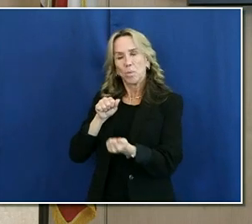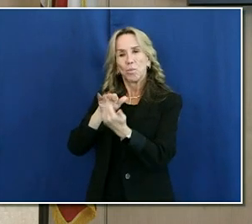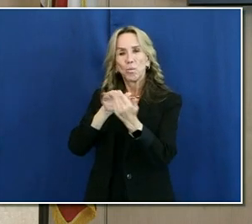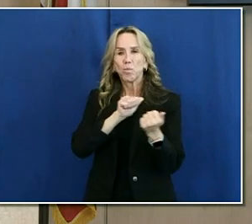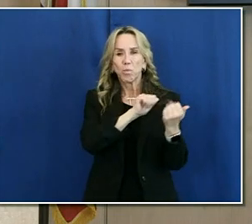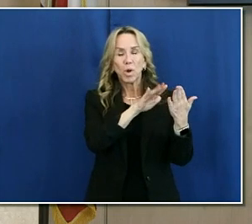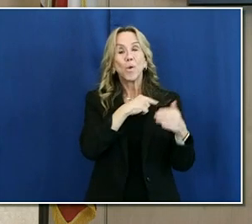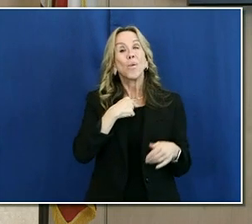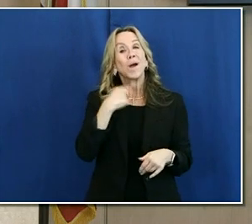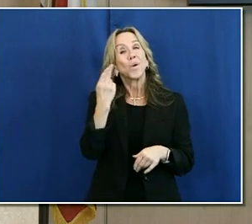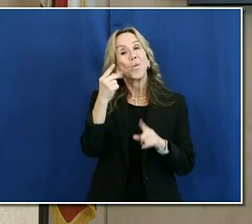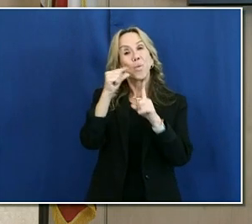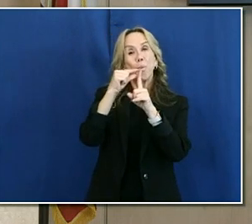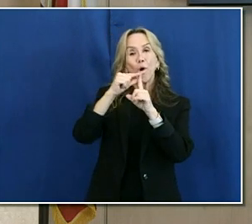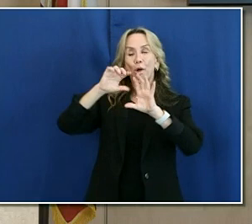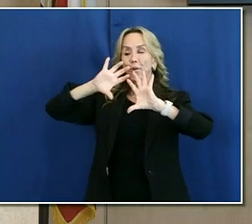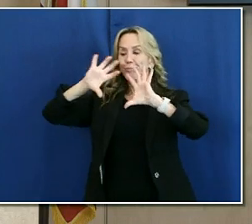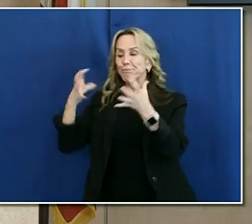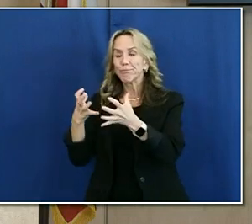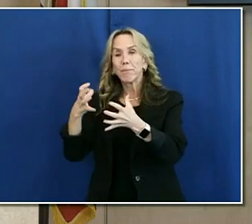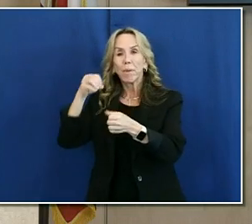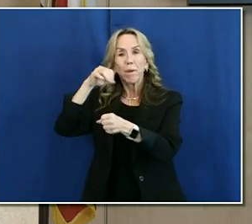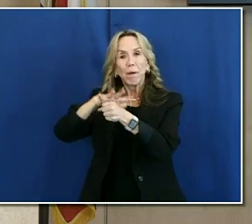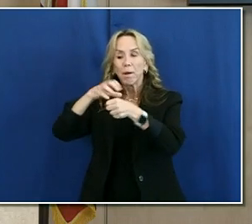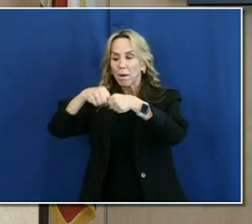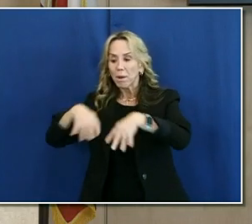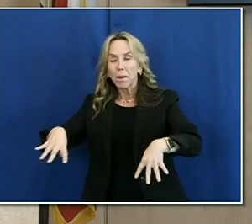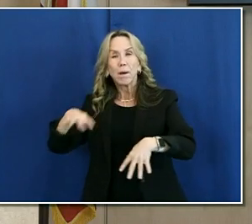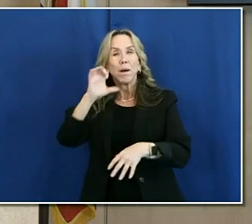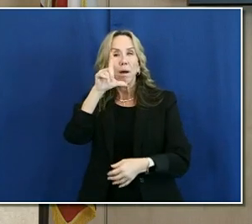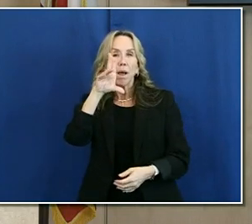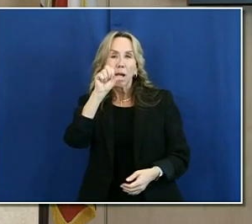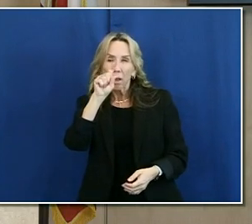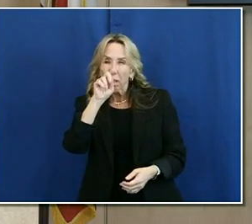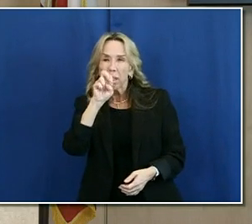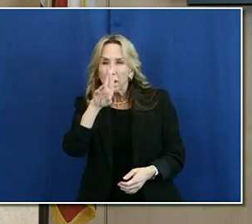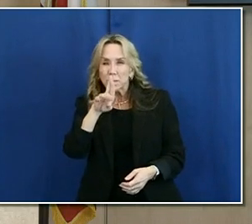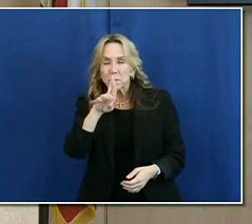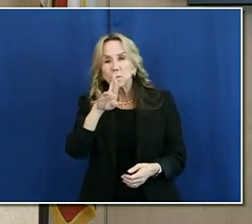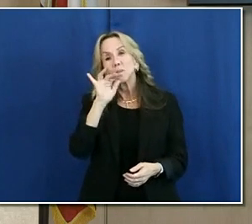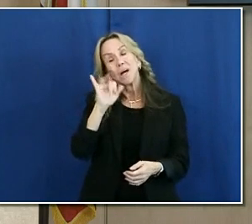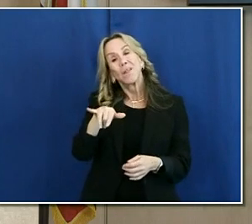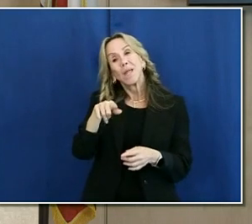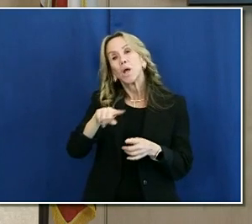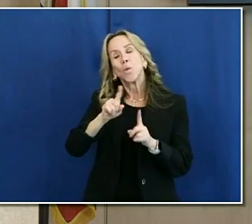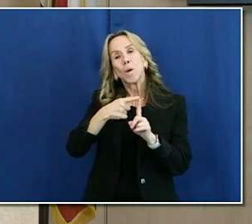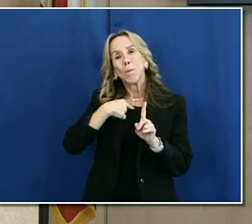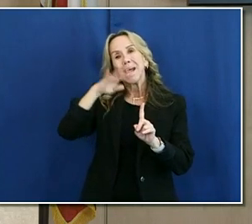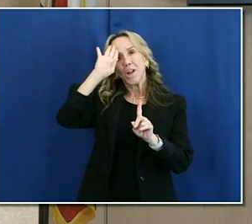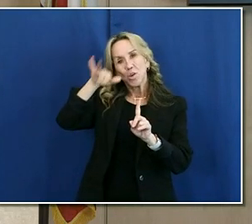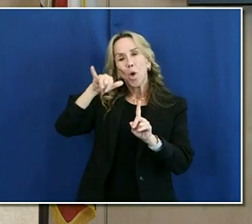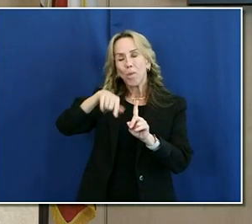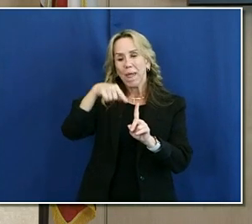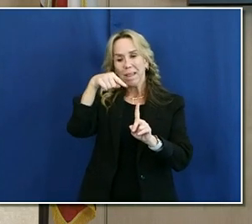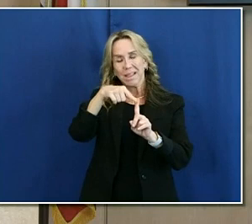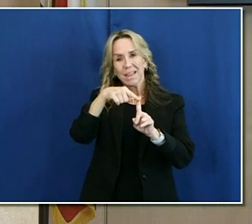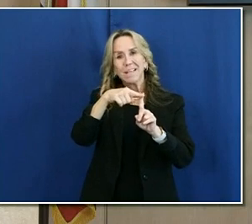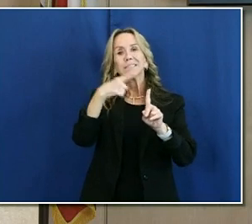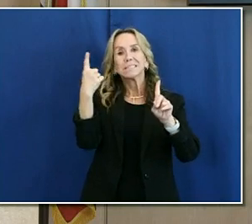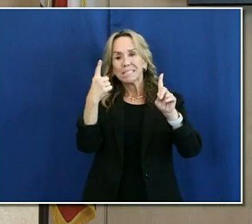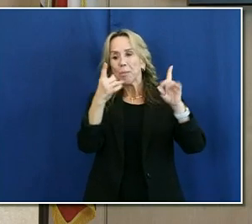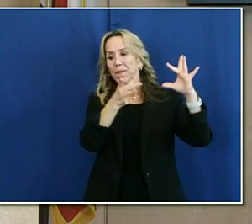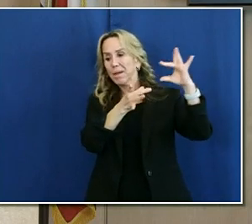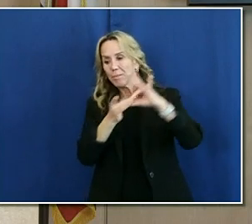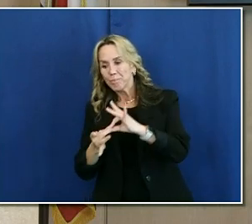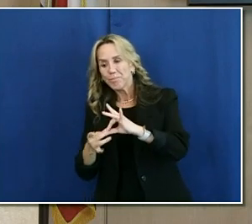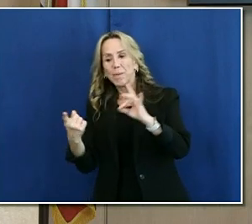word cluster when it appears that some things are related until we can confirm connections exist for a